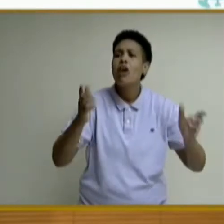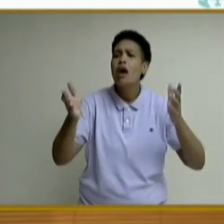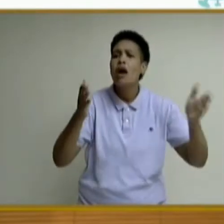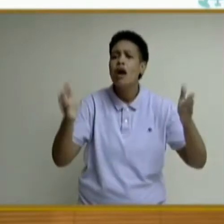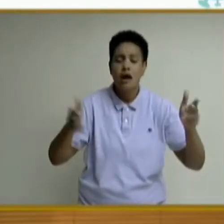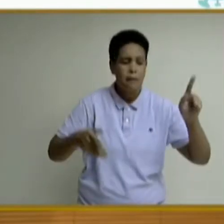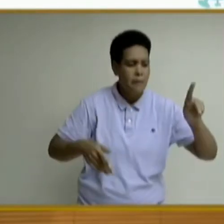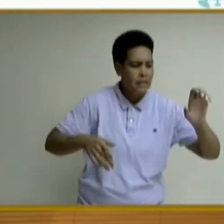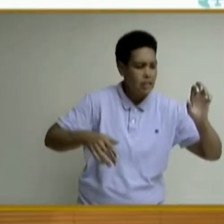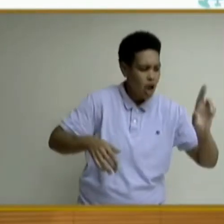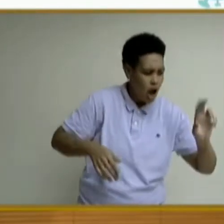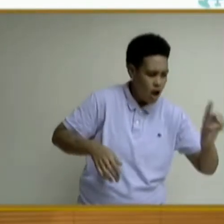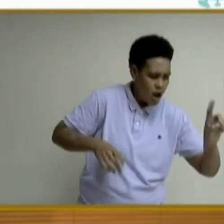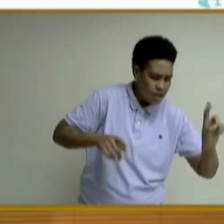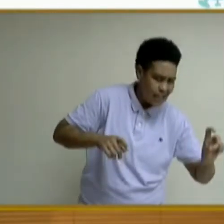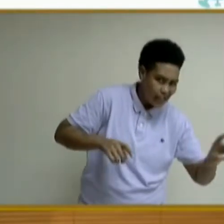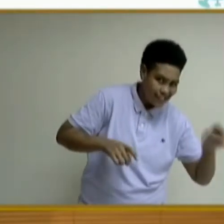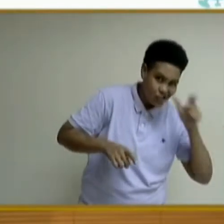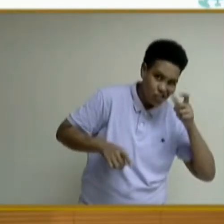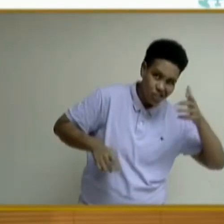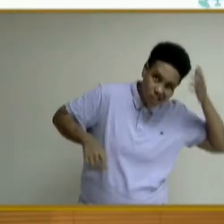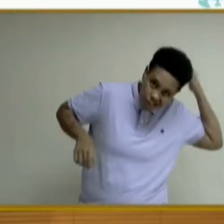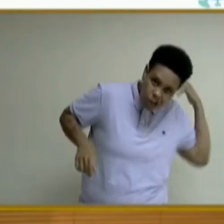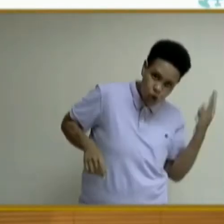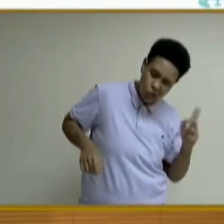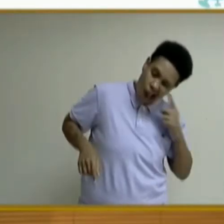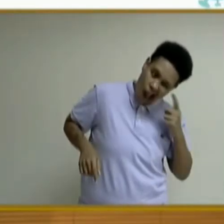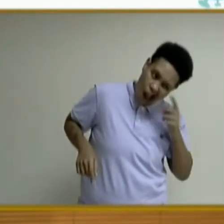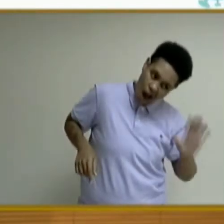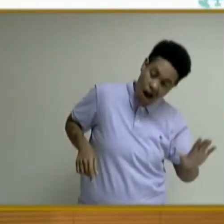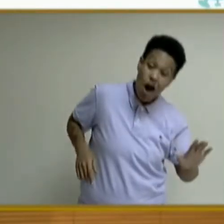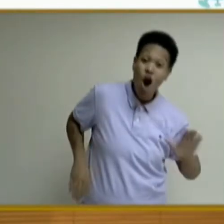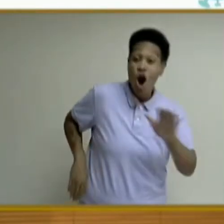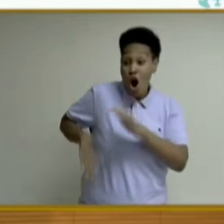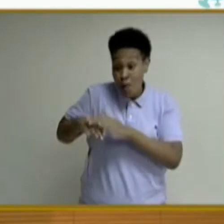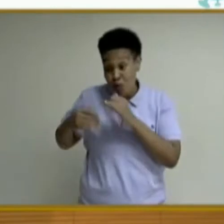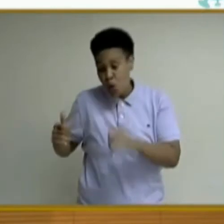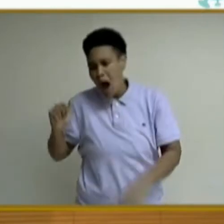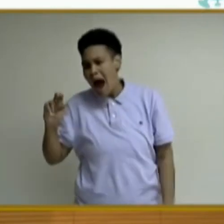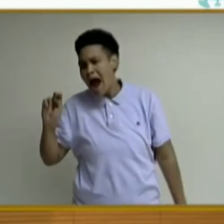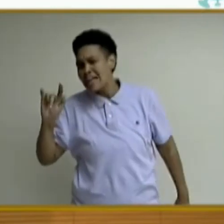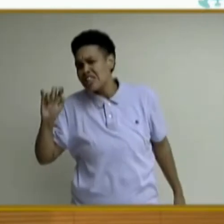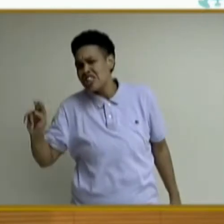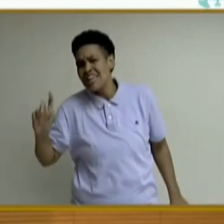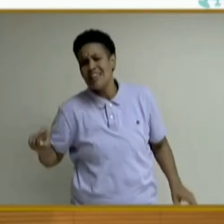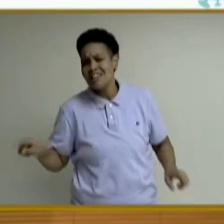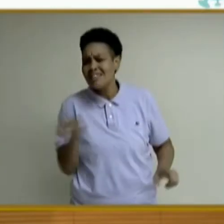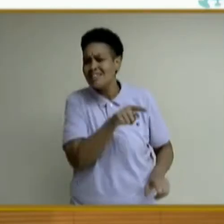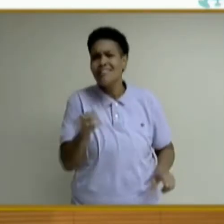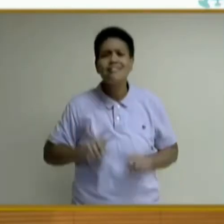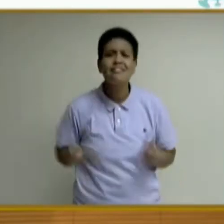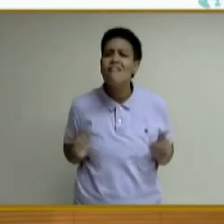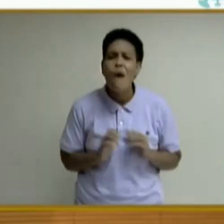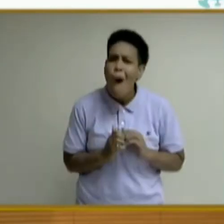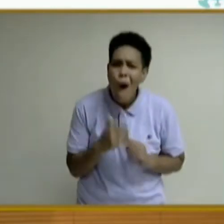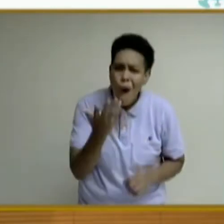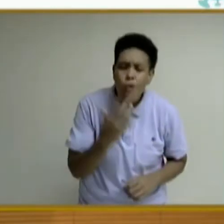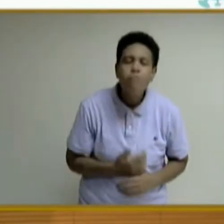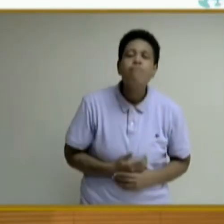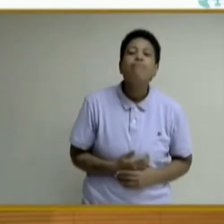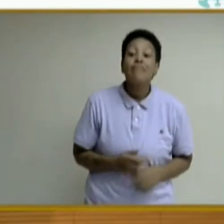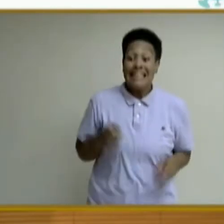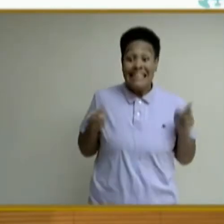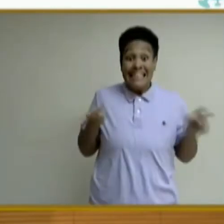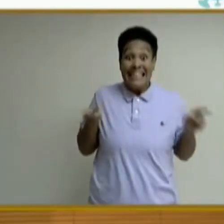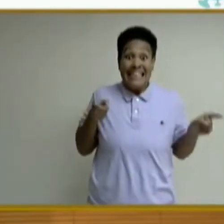the PCR test that we used up till now and the antigen test that we're about to introduce. Both